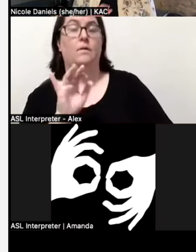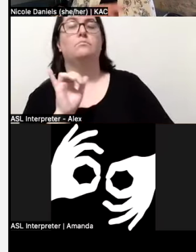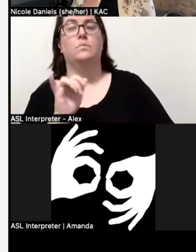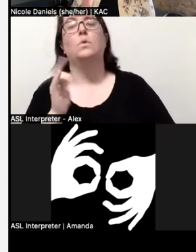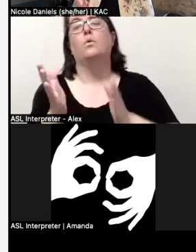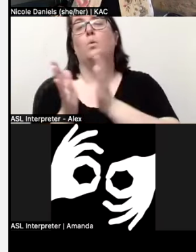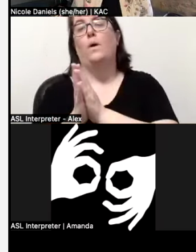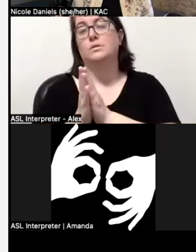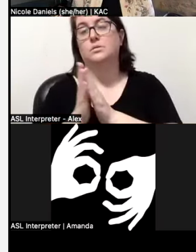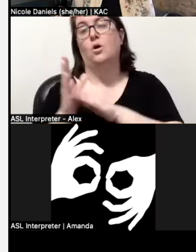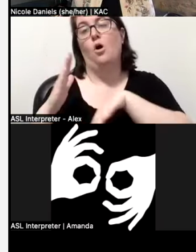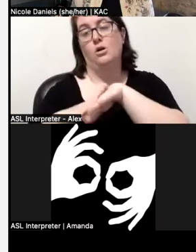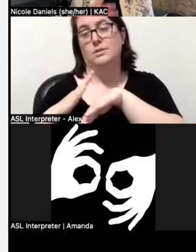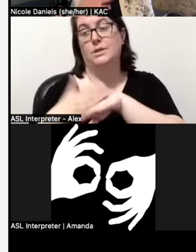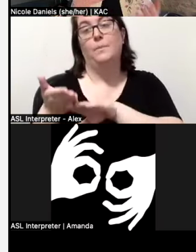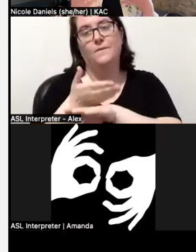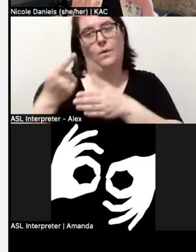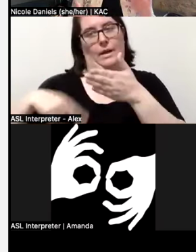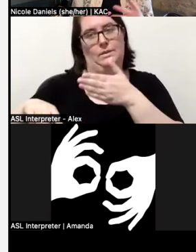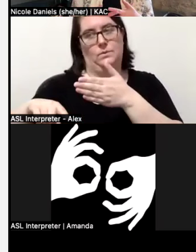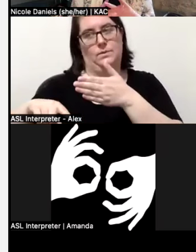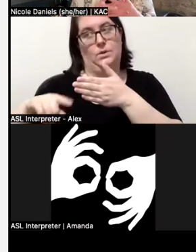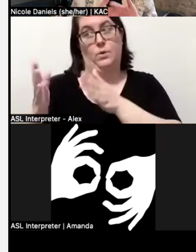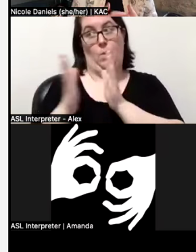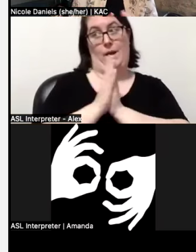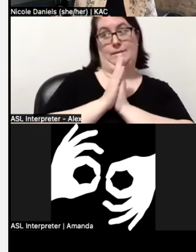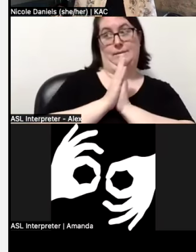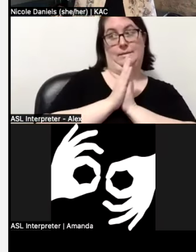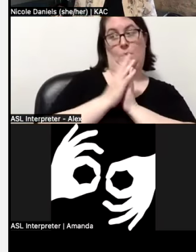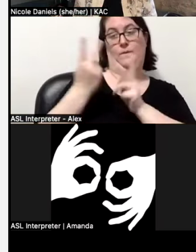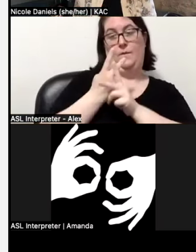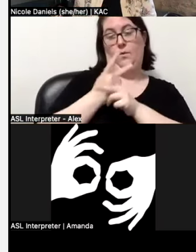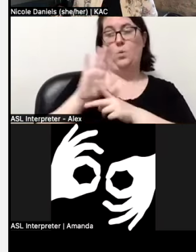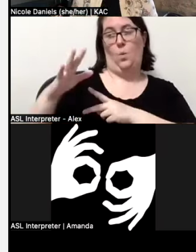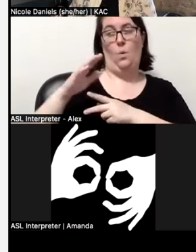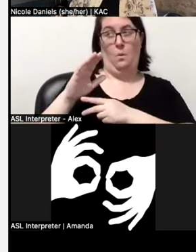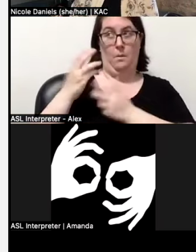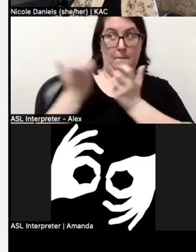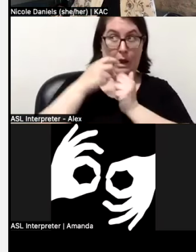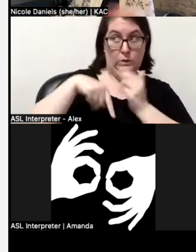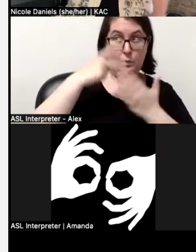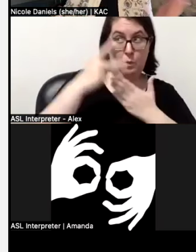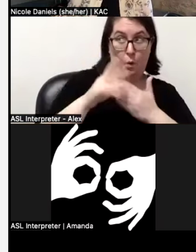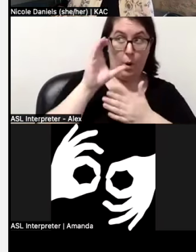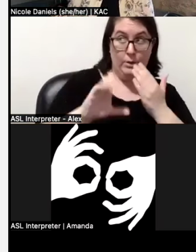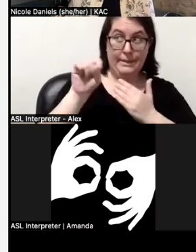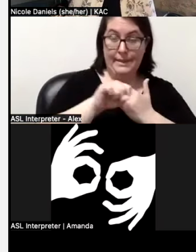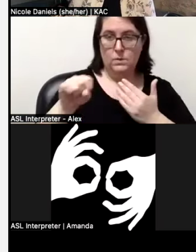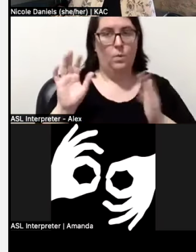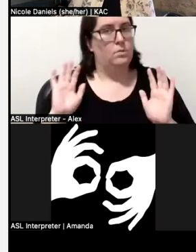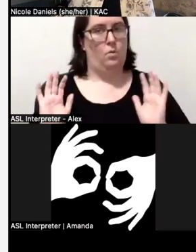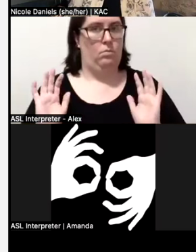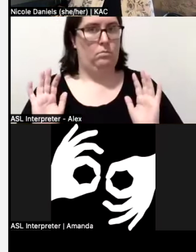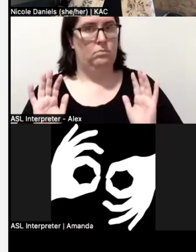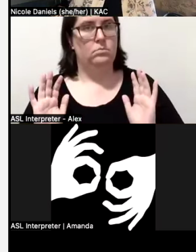consultation meeting by next Thursday. And that's just so we can meet with you to assess your eligibility for this program. Again, the